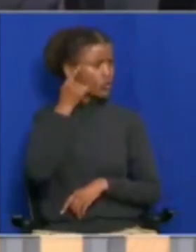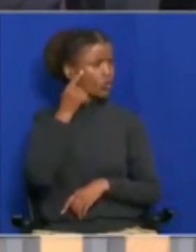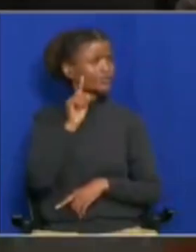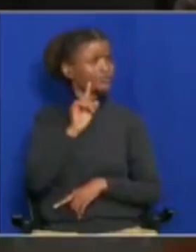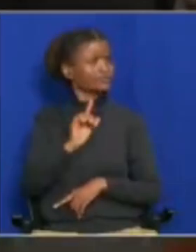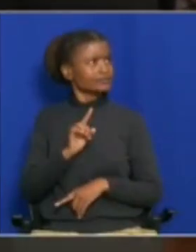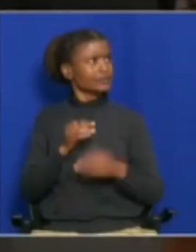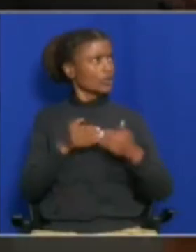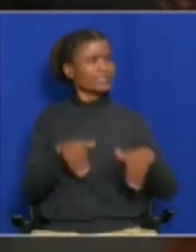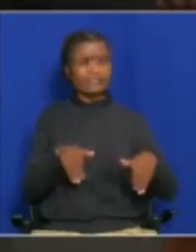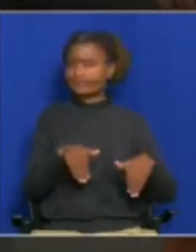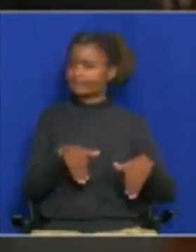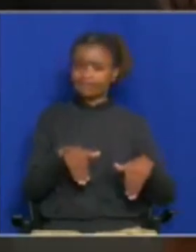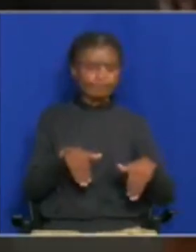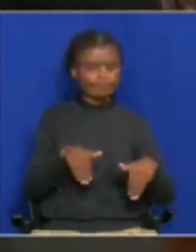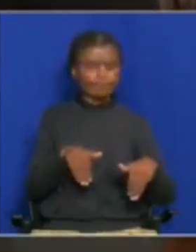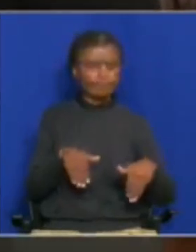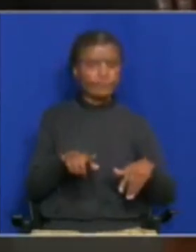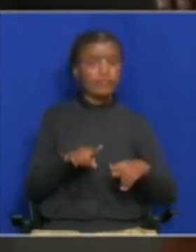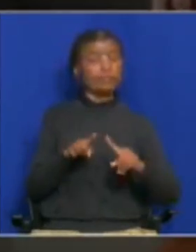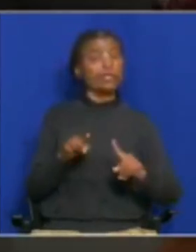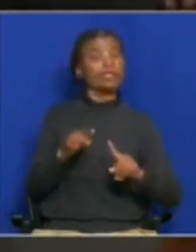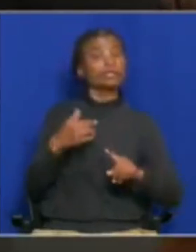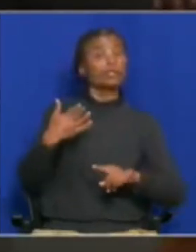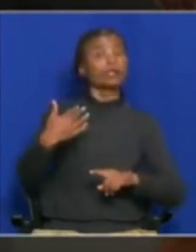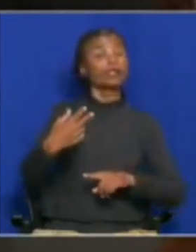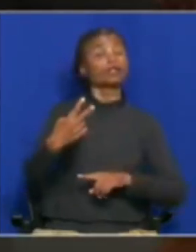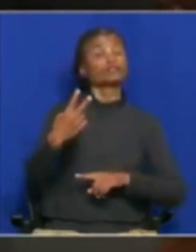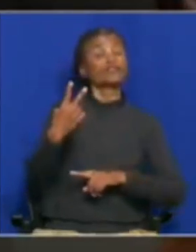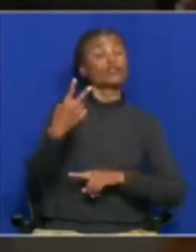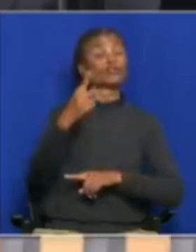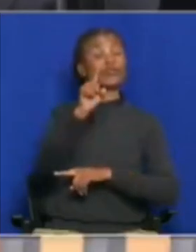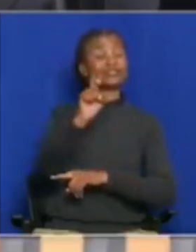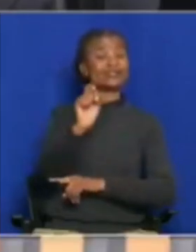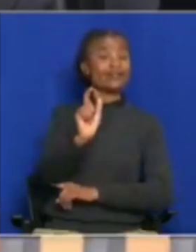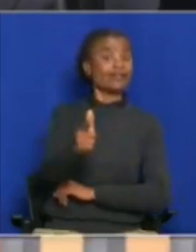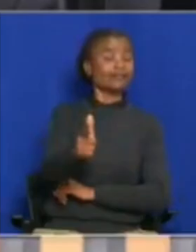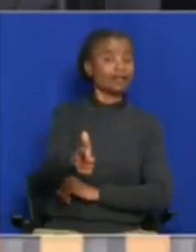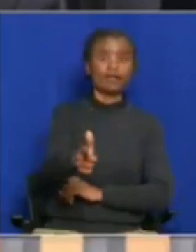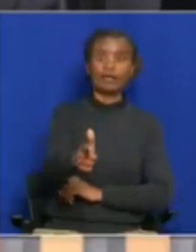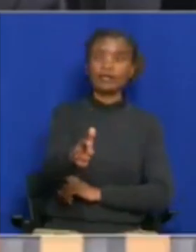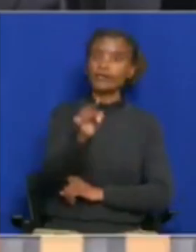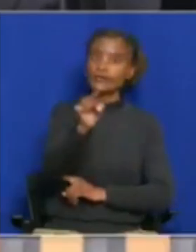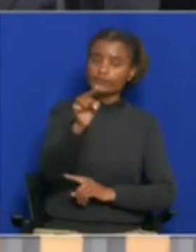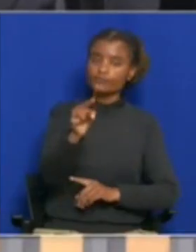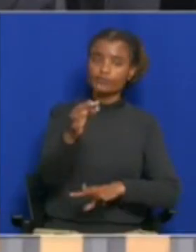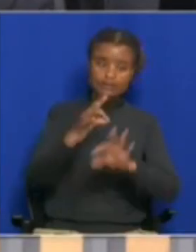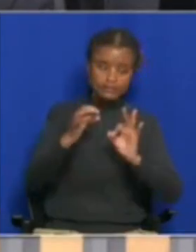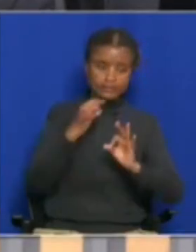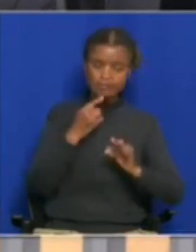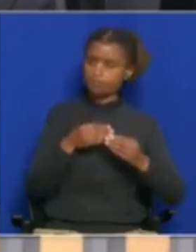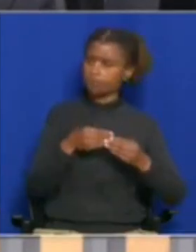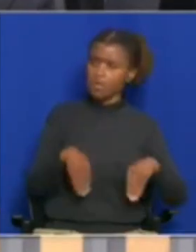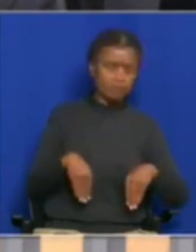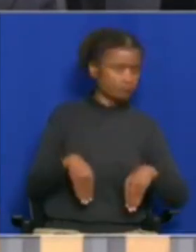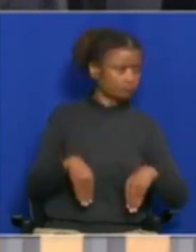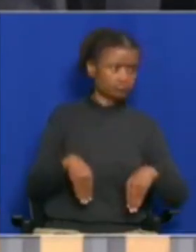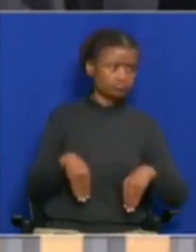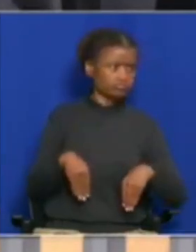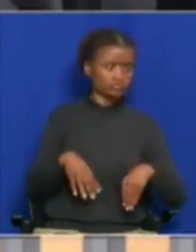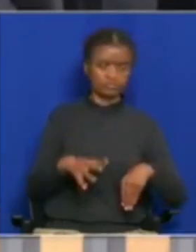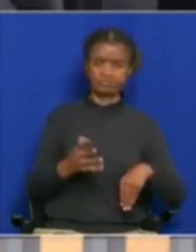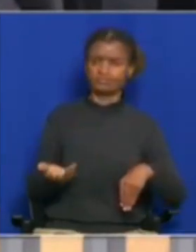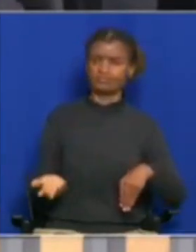2 or so questions before now, you were saying it's subjective. It's subjective. So that must clearly mean